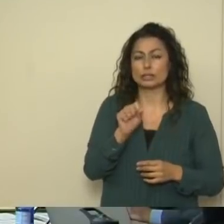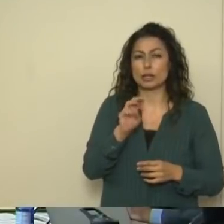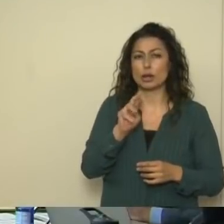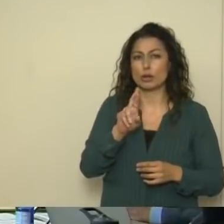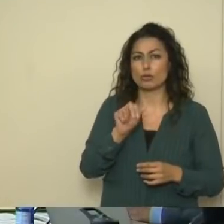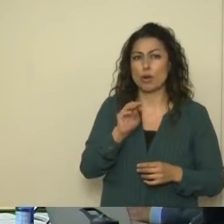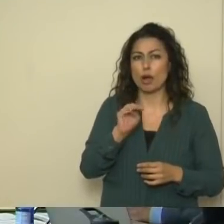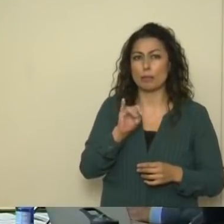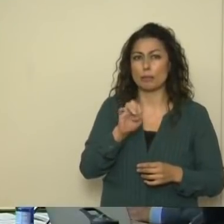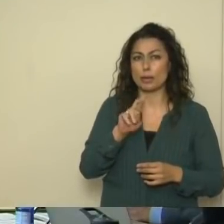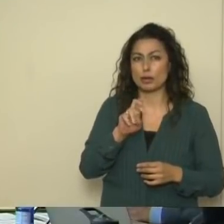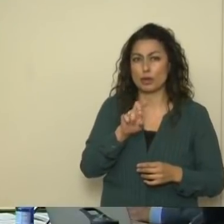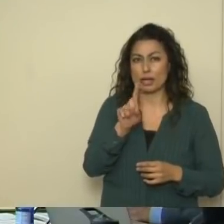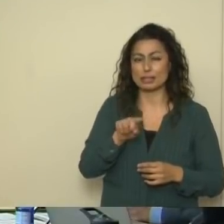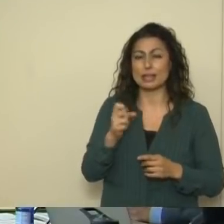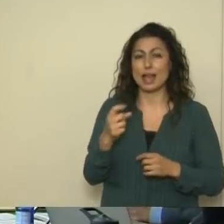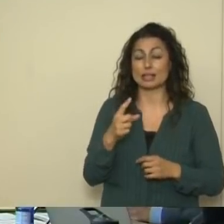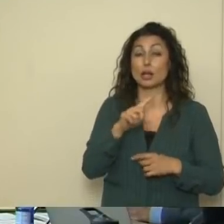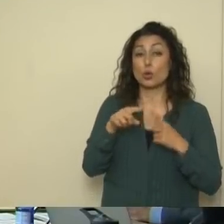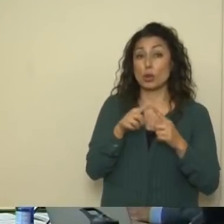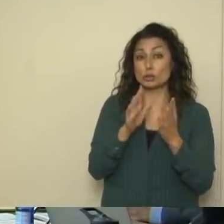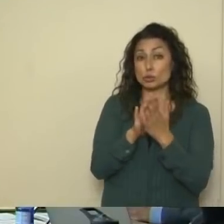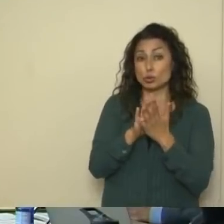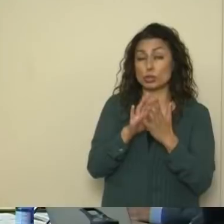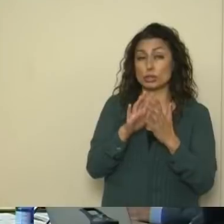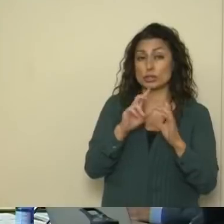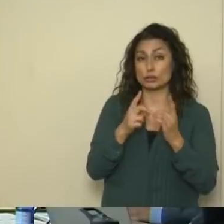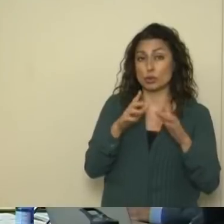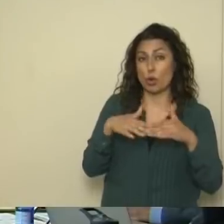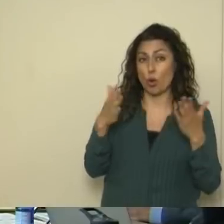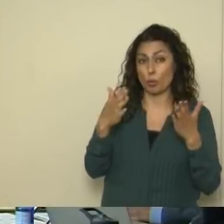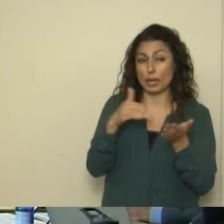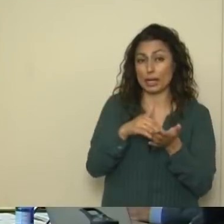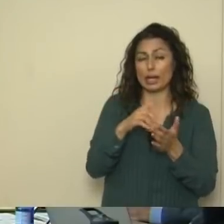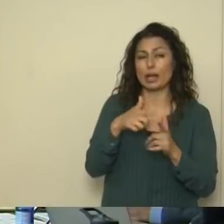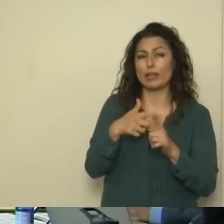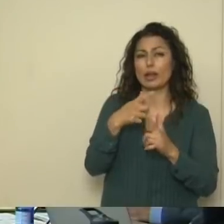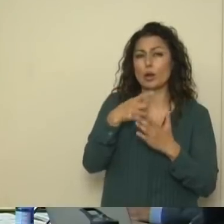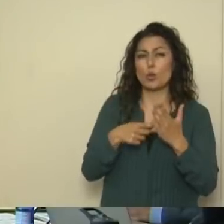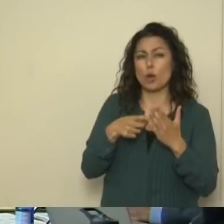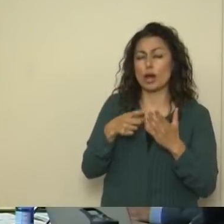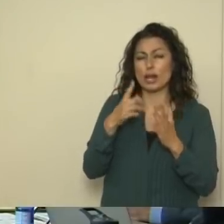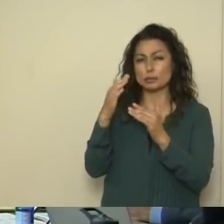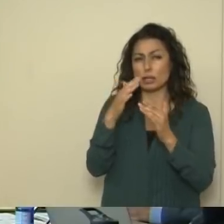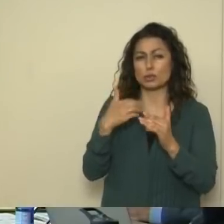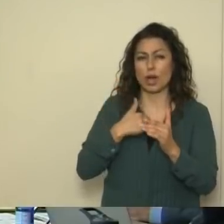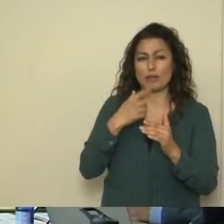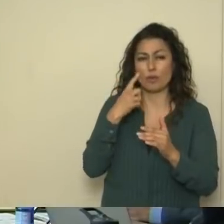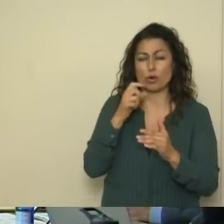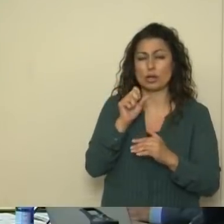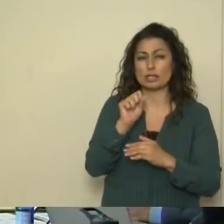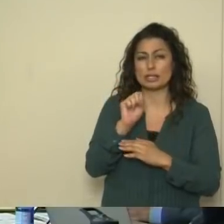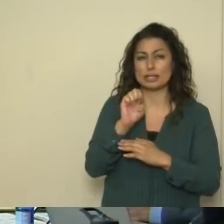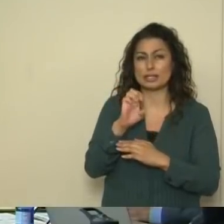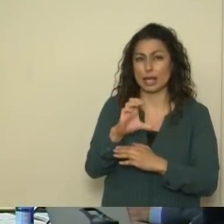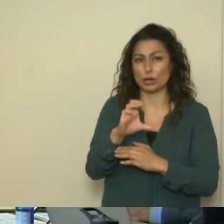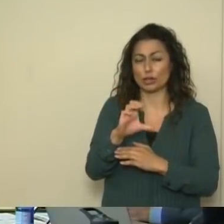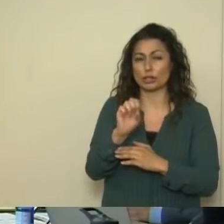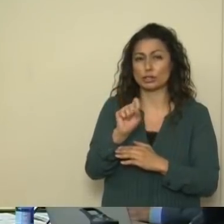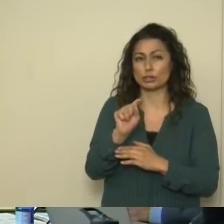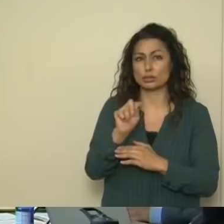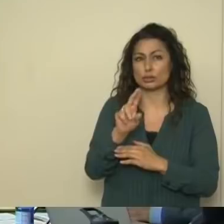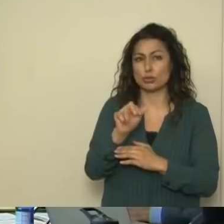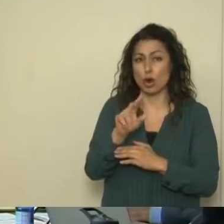asked that when school districts begin their reentry work, what expectations do you have for Secretary Stewart, and do you expect him to be in New Mexico by that